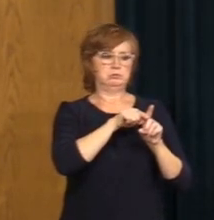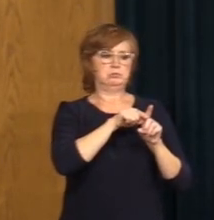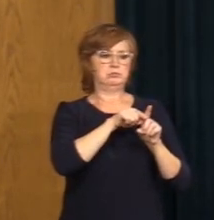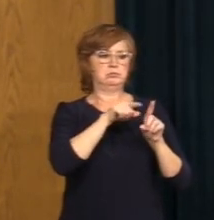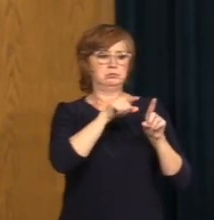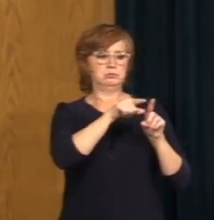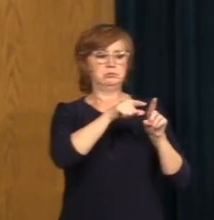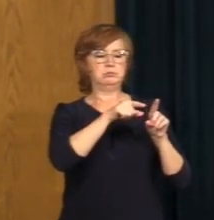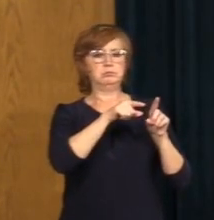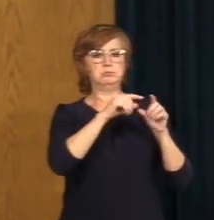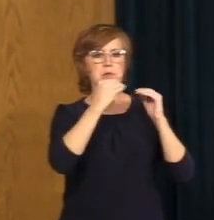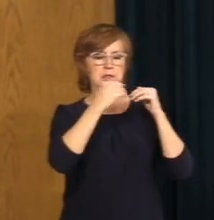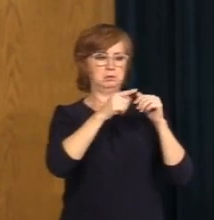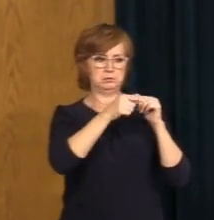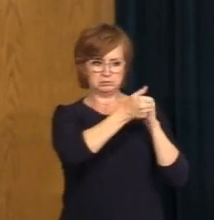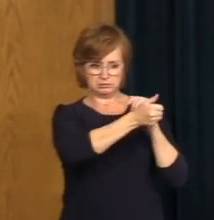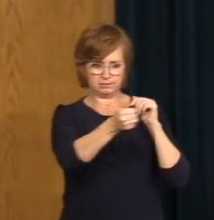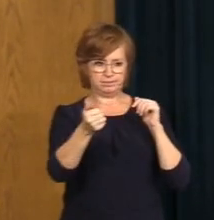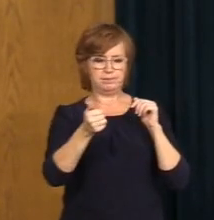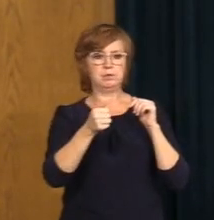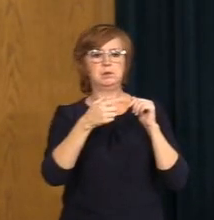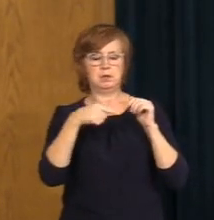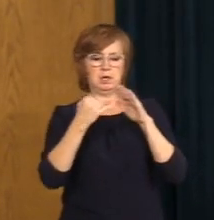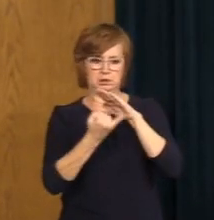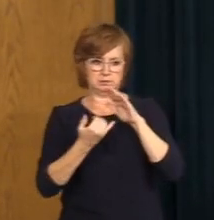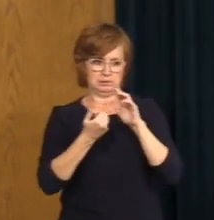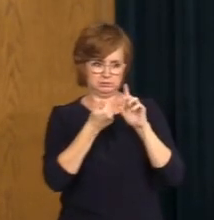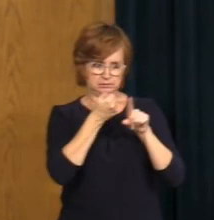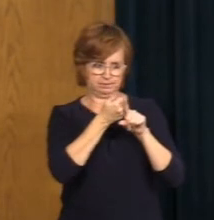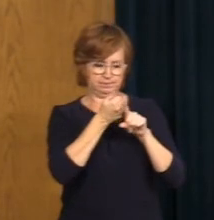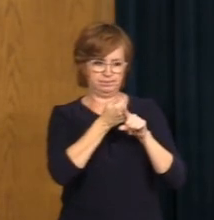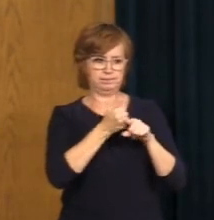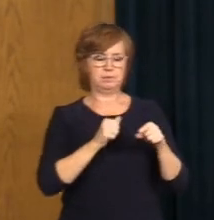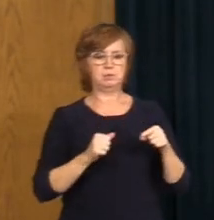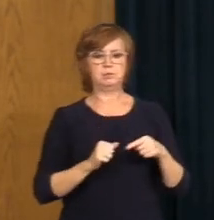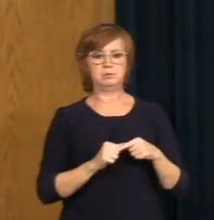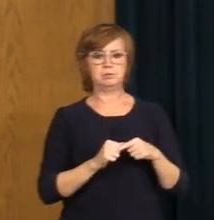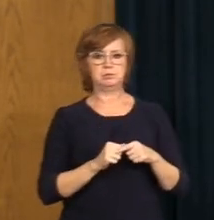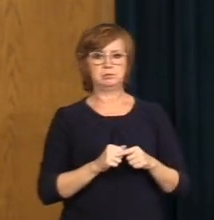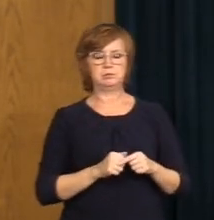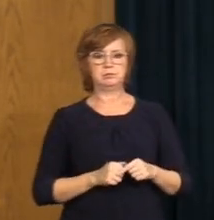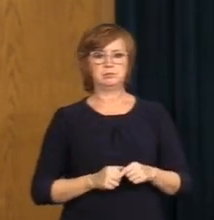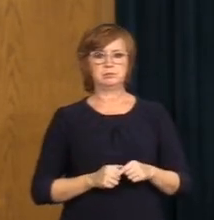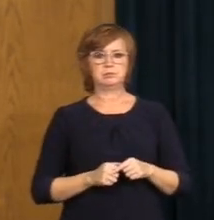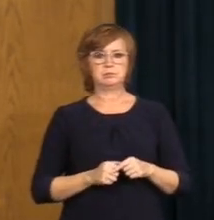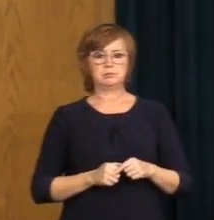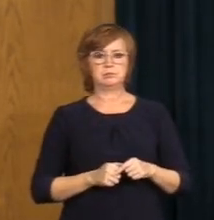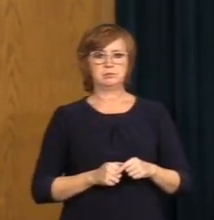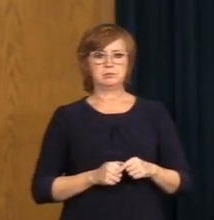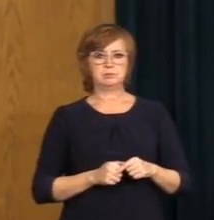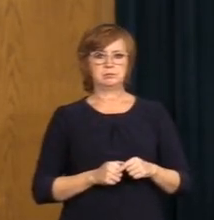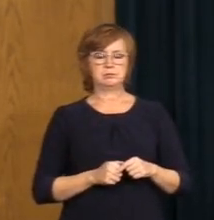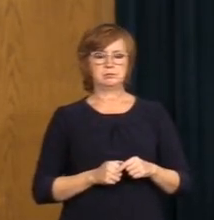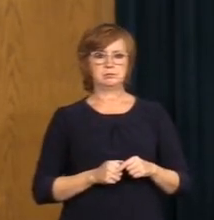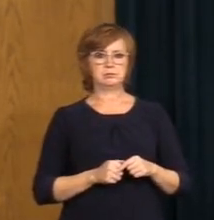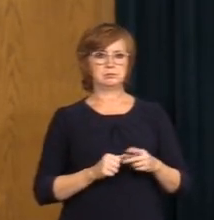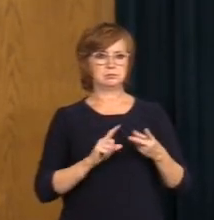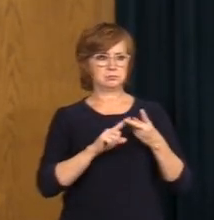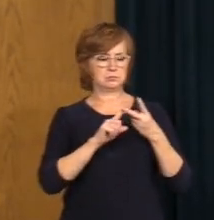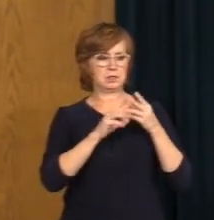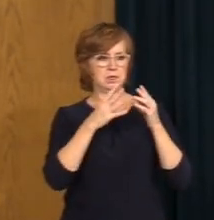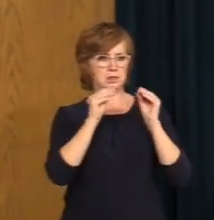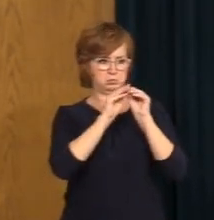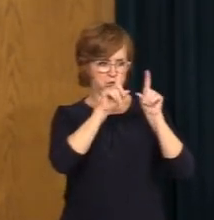isolation. Any other people who require self-monitoring would be put under self-monitoring. Further testing would be